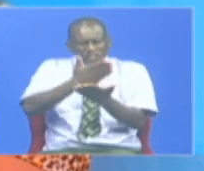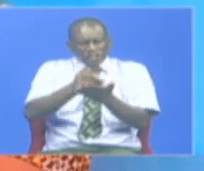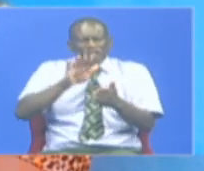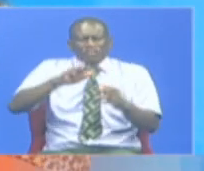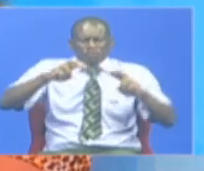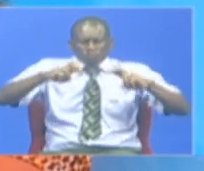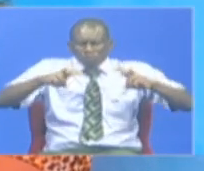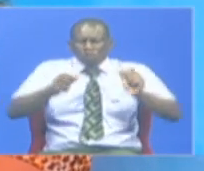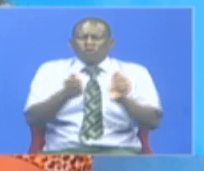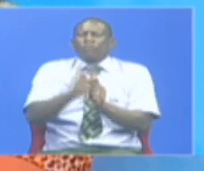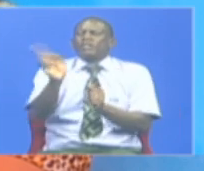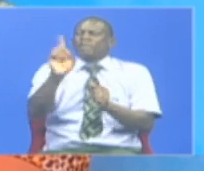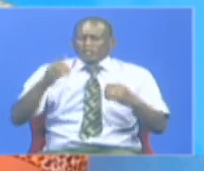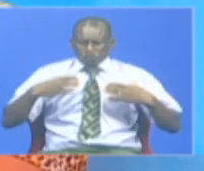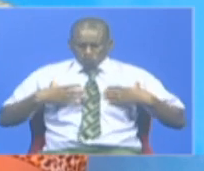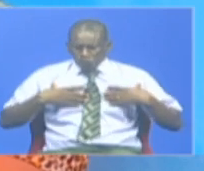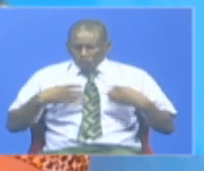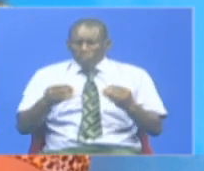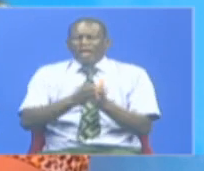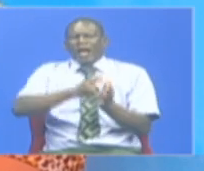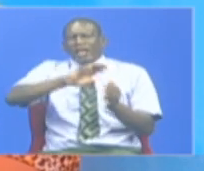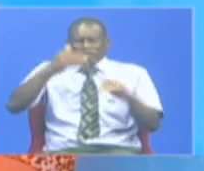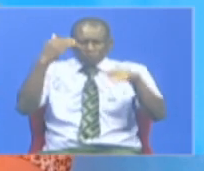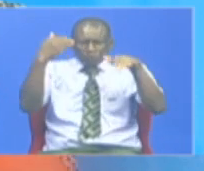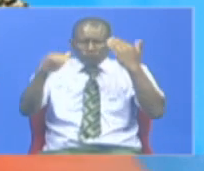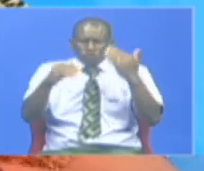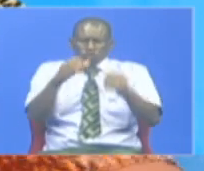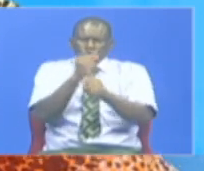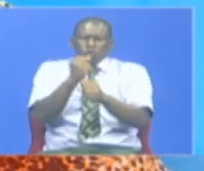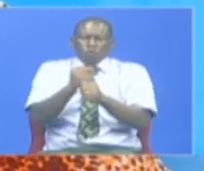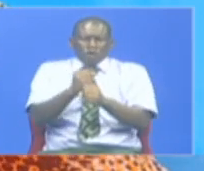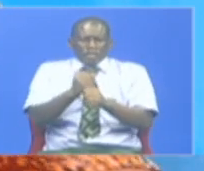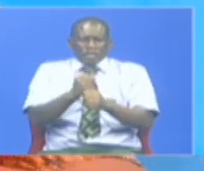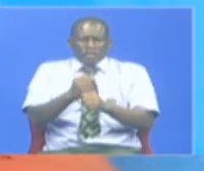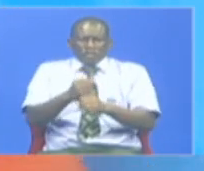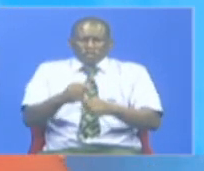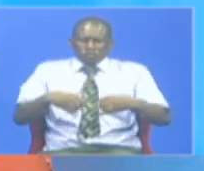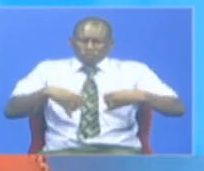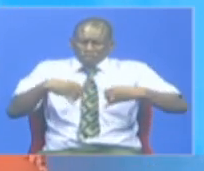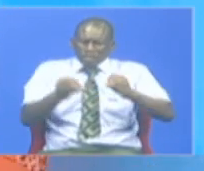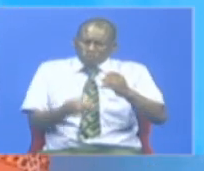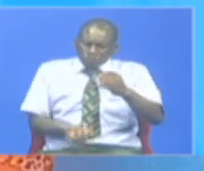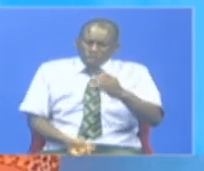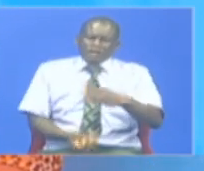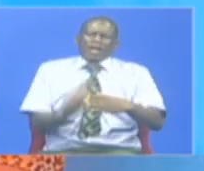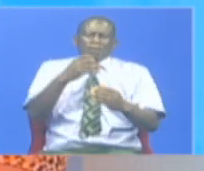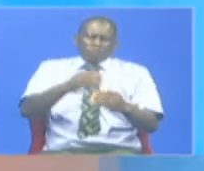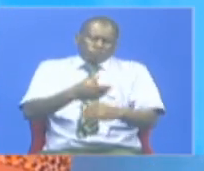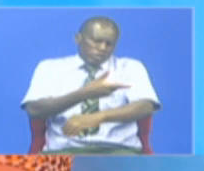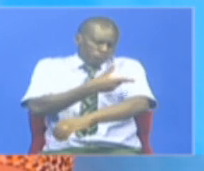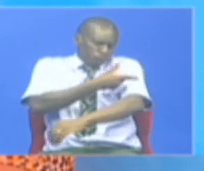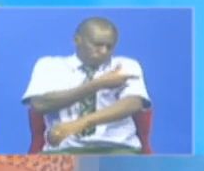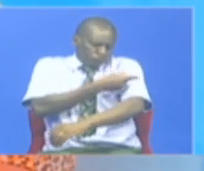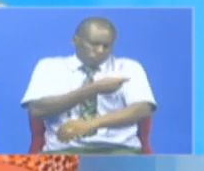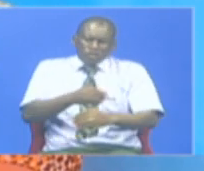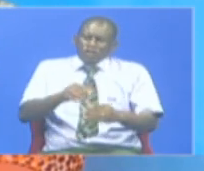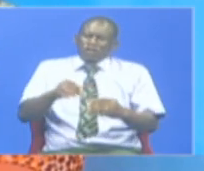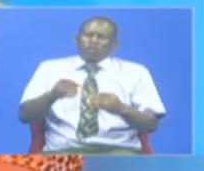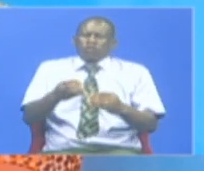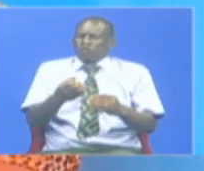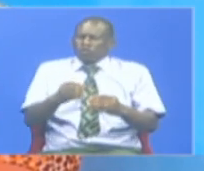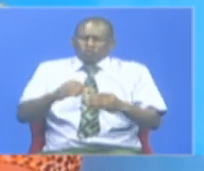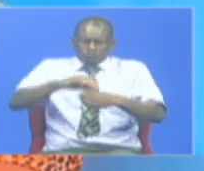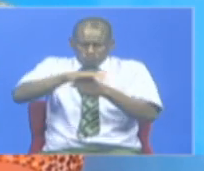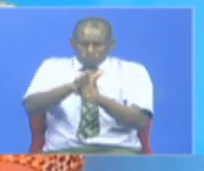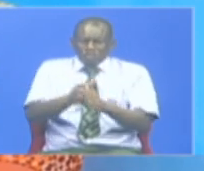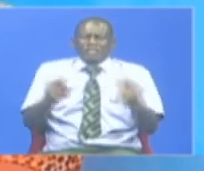with the Ministry of Health and other experts working toward finding a cure or vaccine for COVID-19.